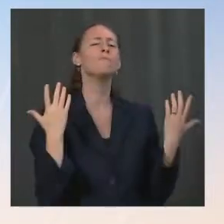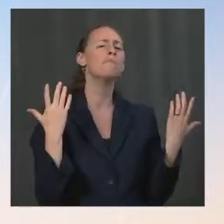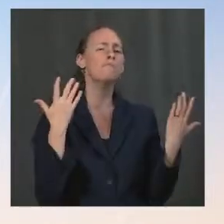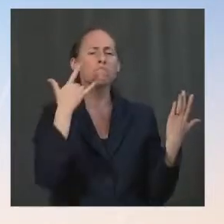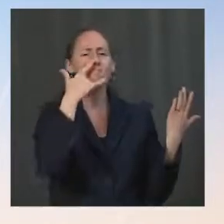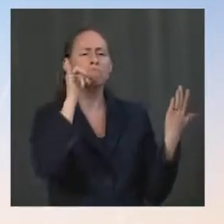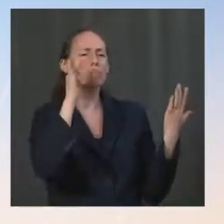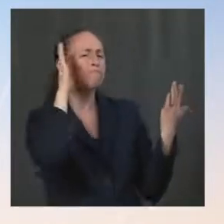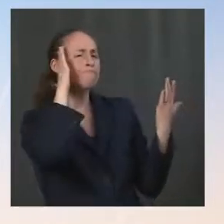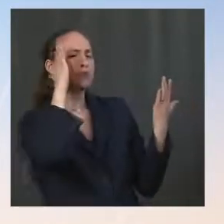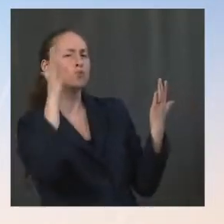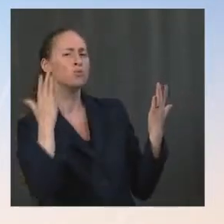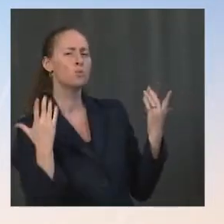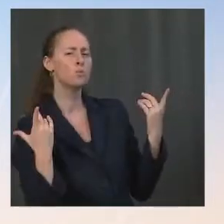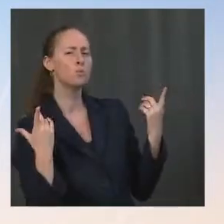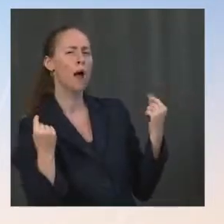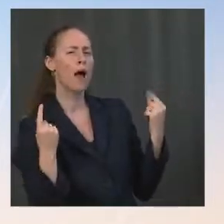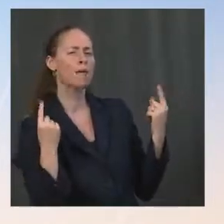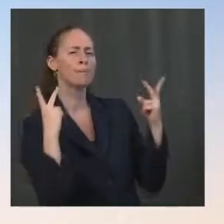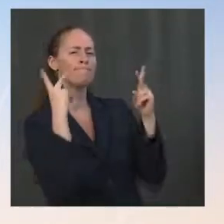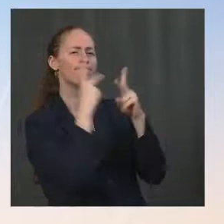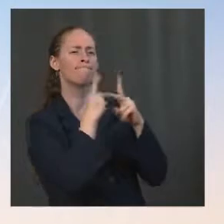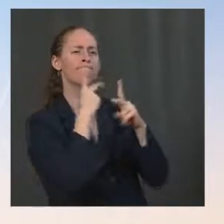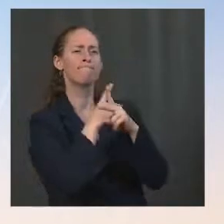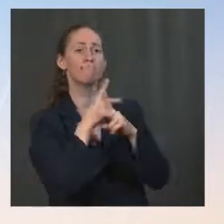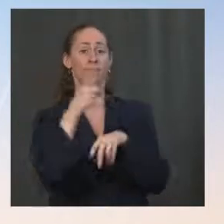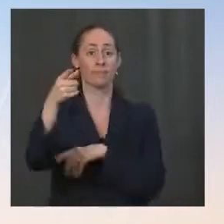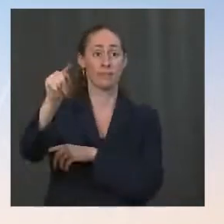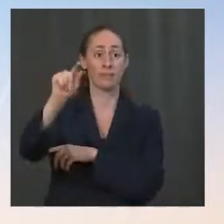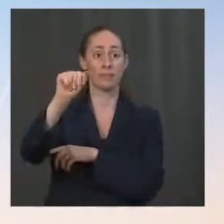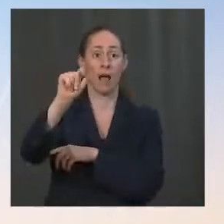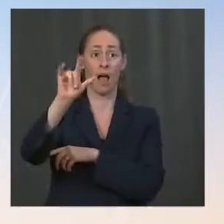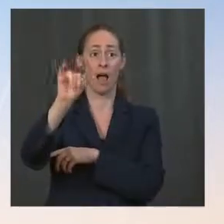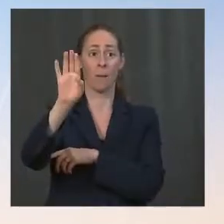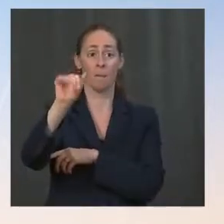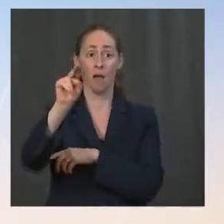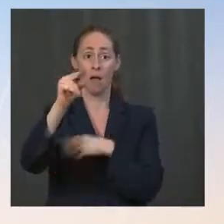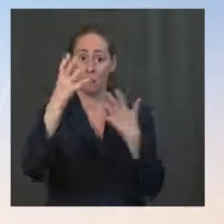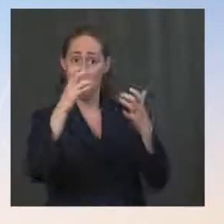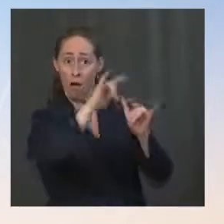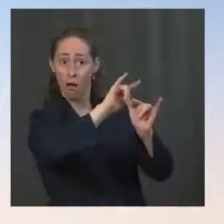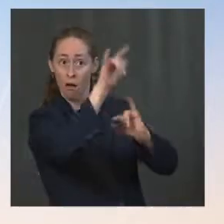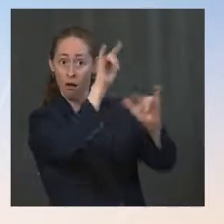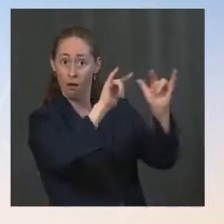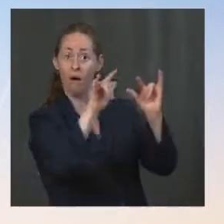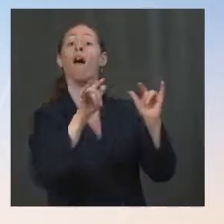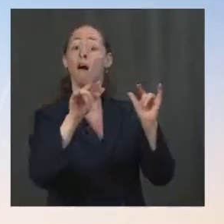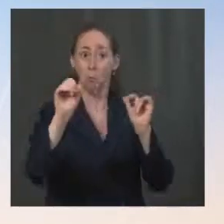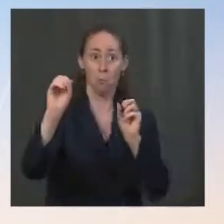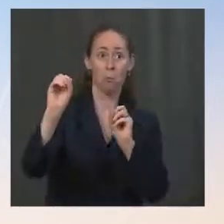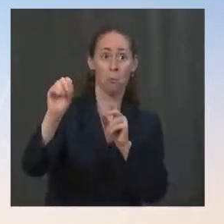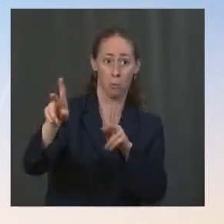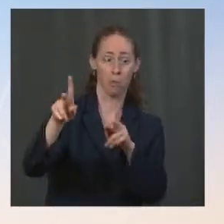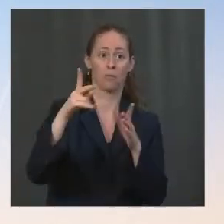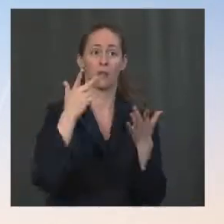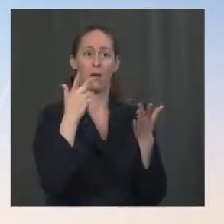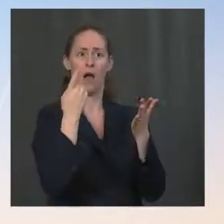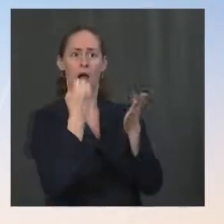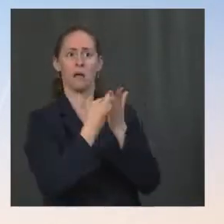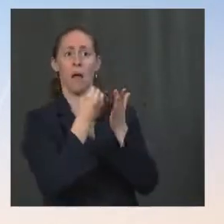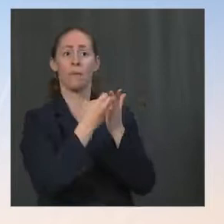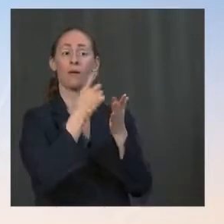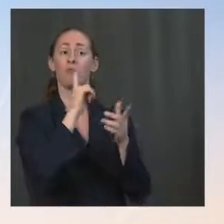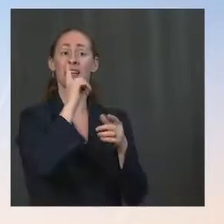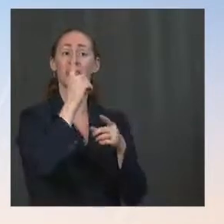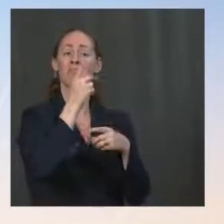key components here. The Taliban are going to want a functioning airport. So do we. There's an enormous amount of economic leverage that the global community has.